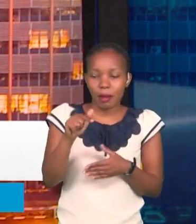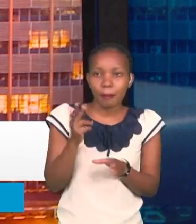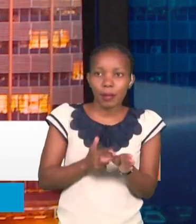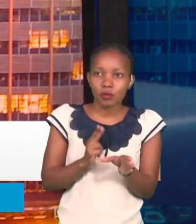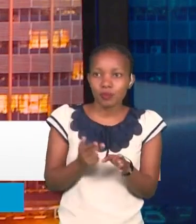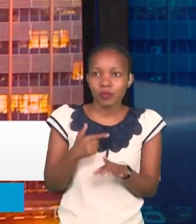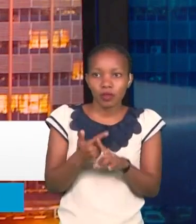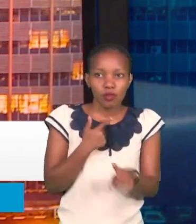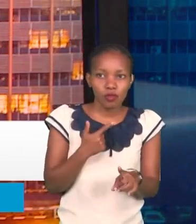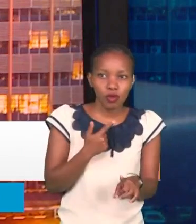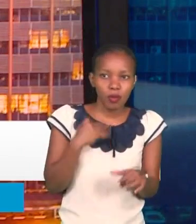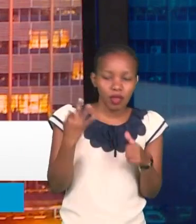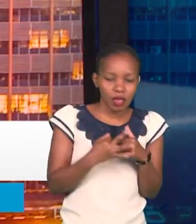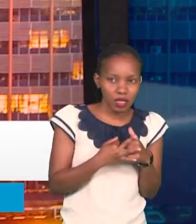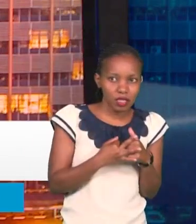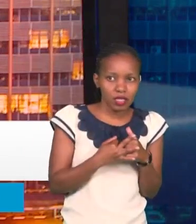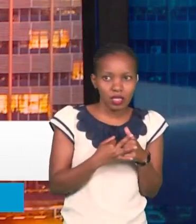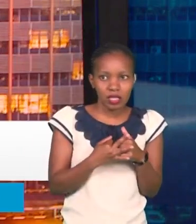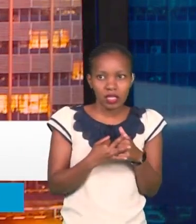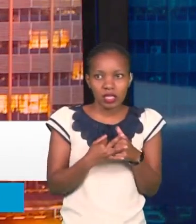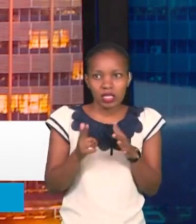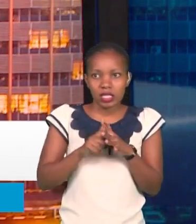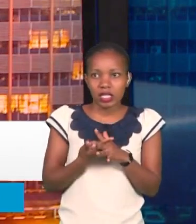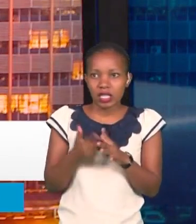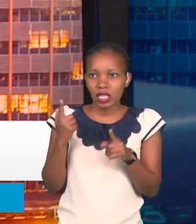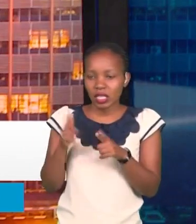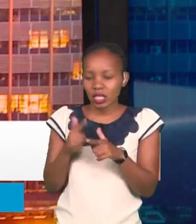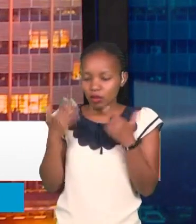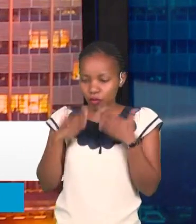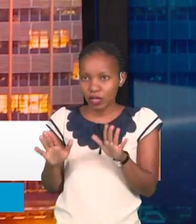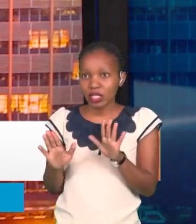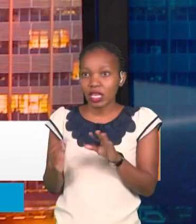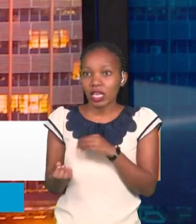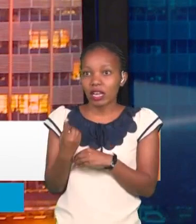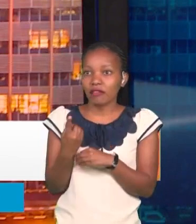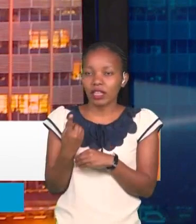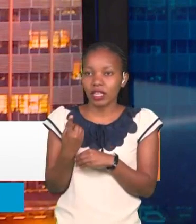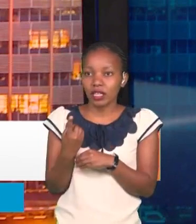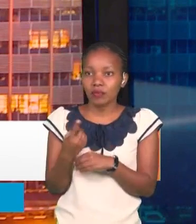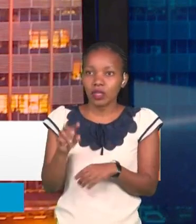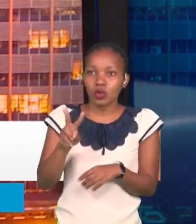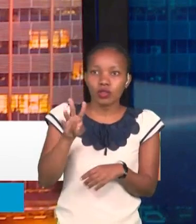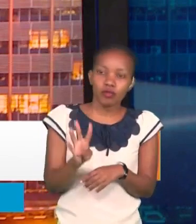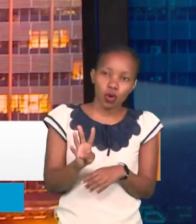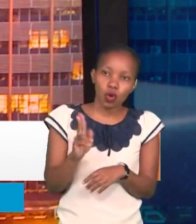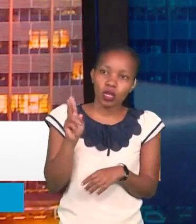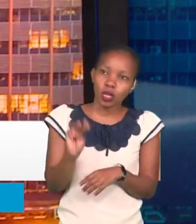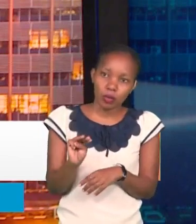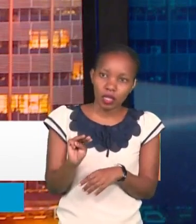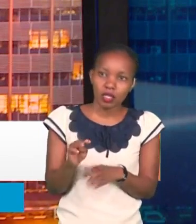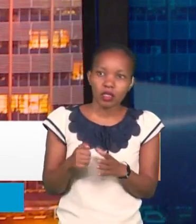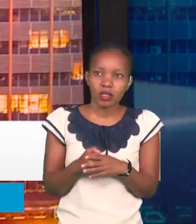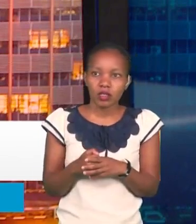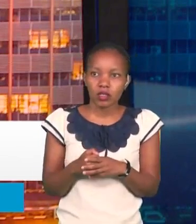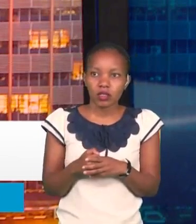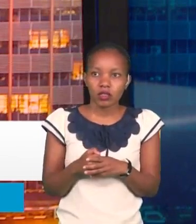will be from around 8, flag mm-hmm. off, and yes, then we finish at around 11. We're doing 54 kilometers mm-hmm. all around Nairobi. We've mapped the route. Mm-hmm. We have done it.